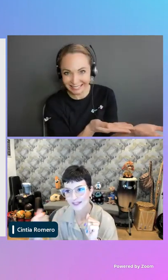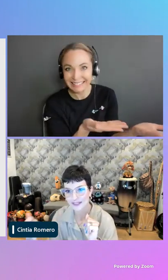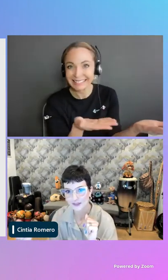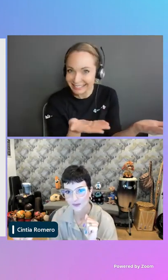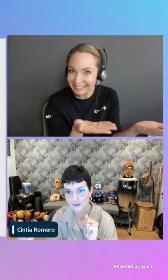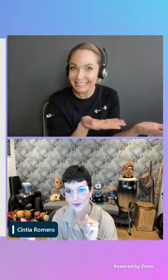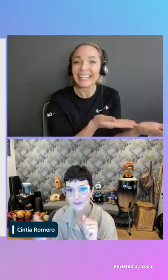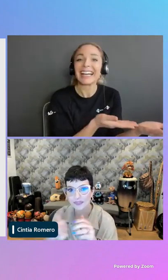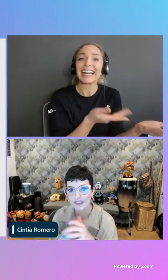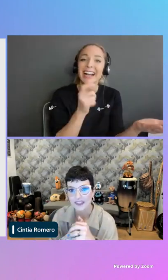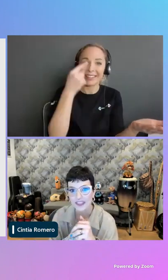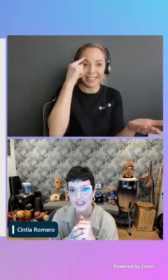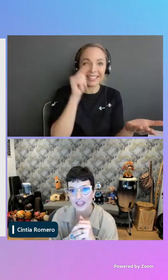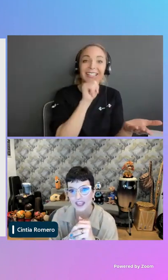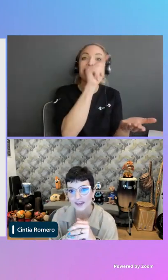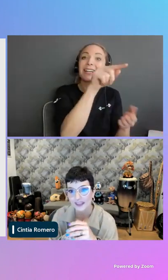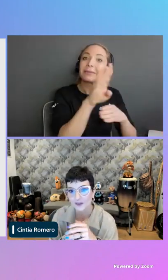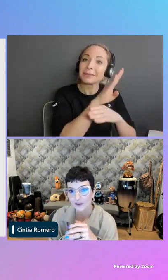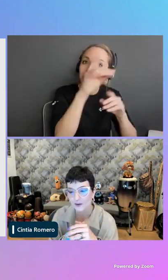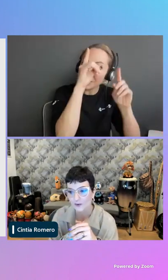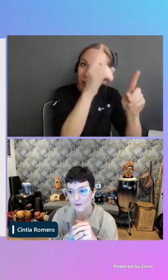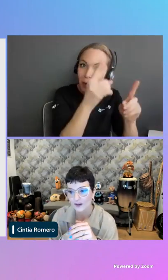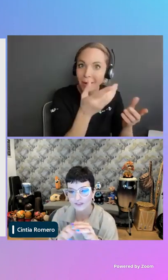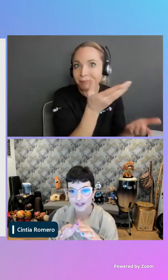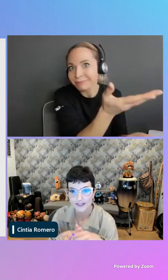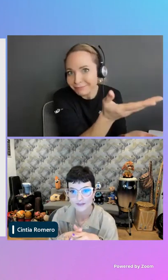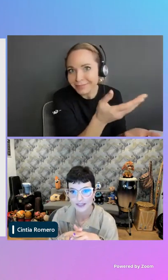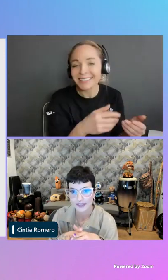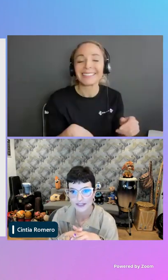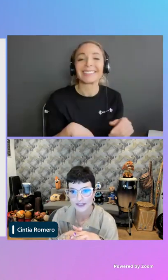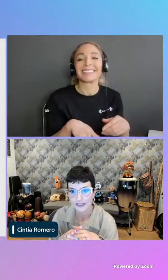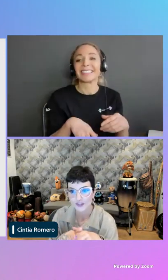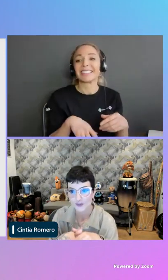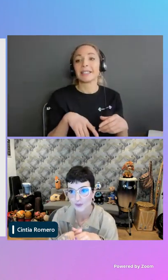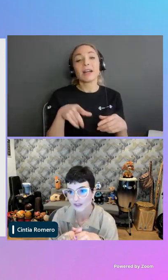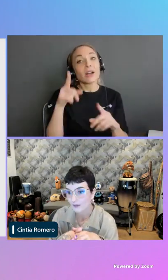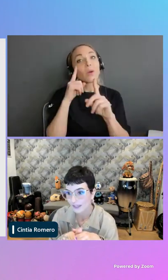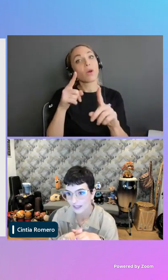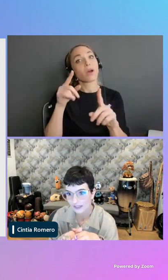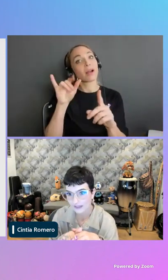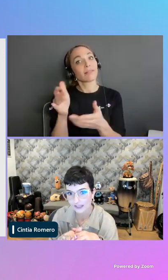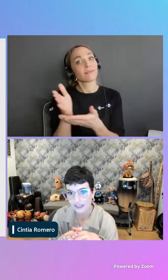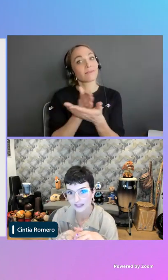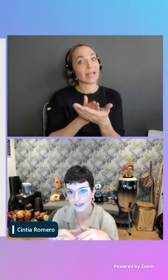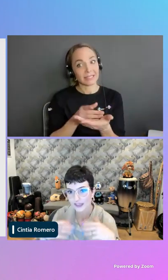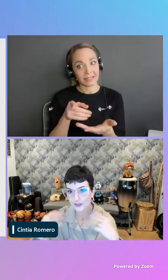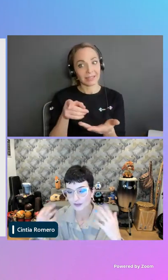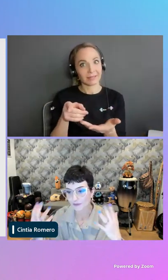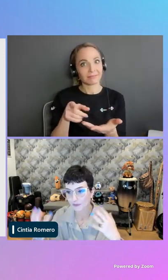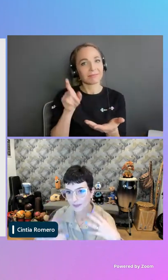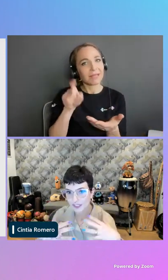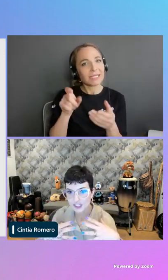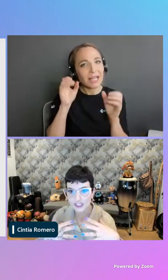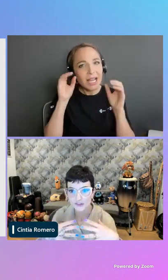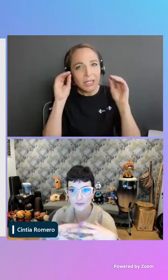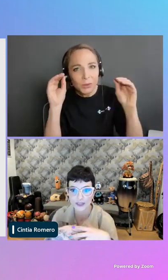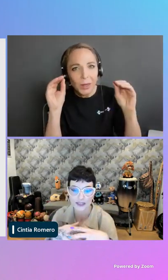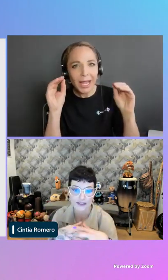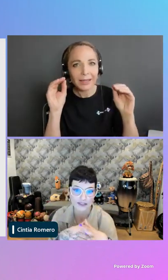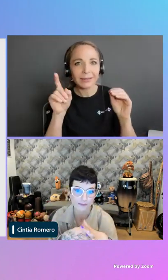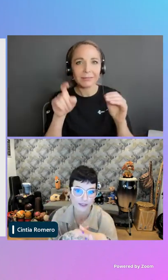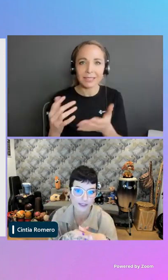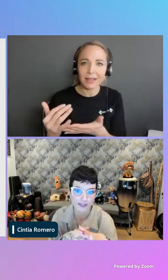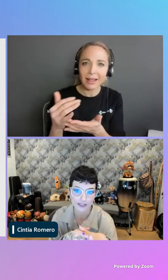about the business goal. The goal of this phase is to educate and gather information to